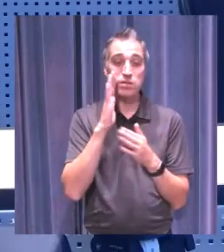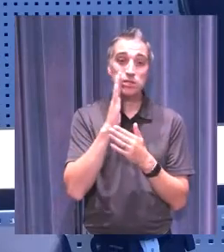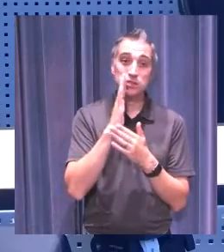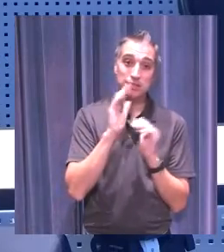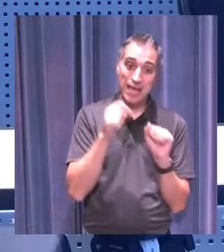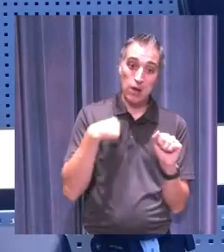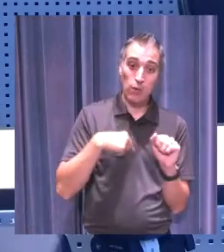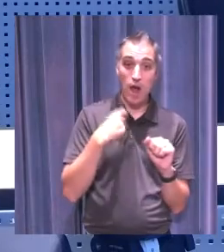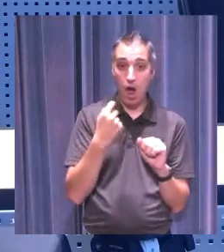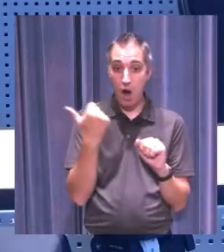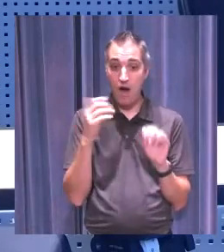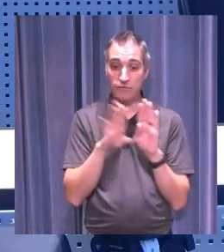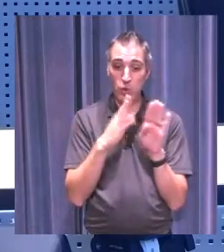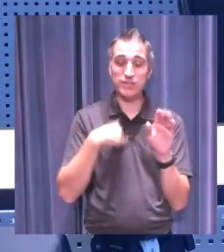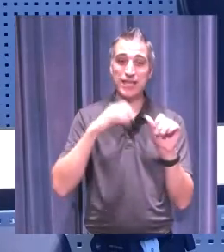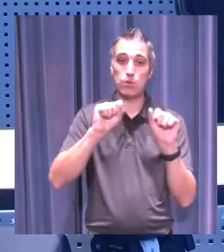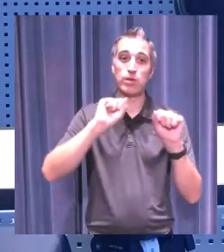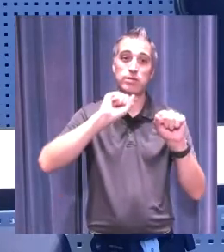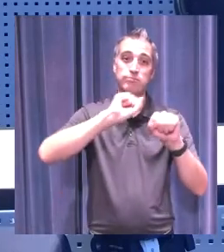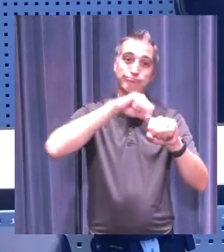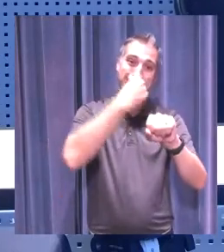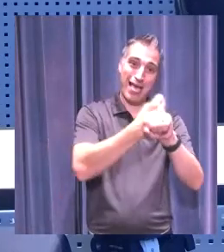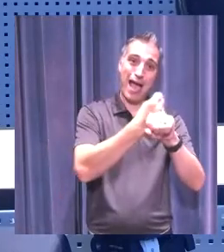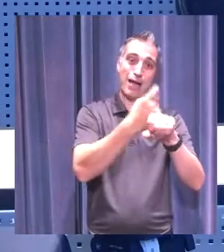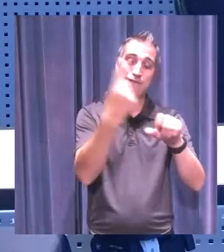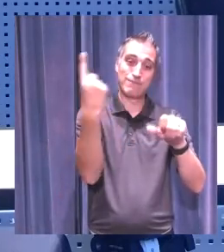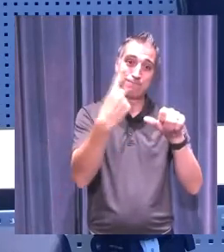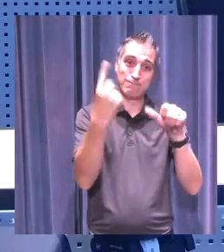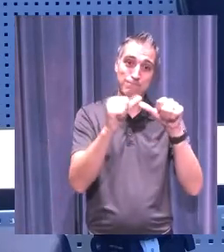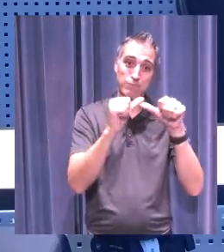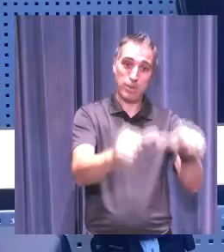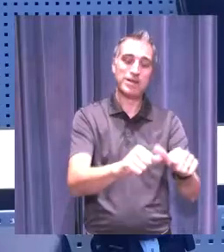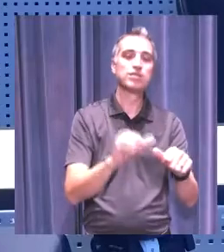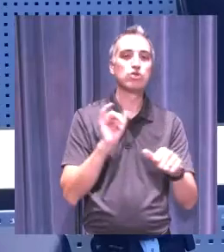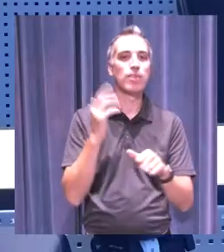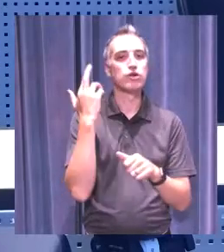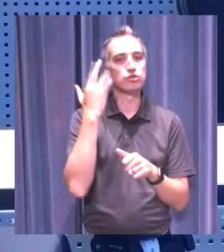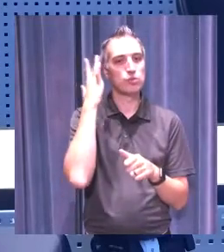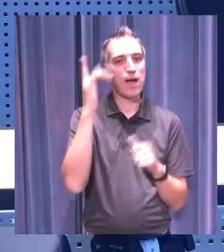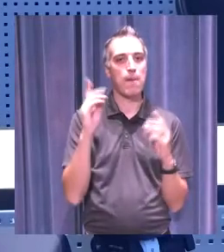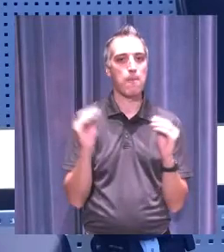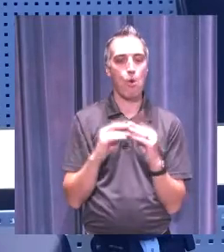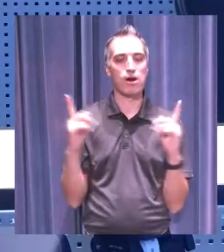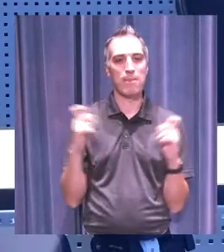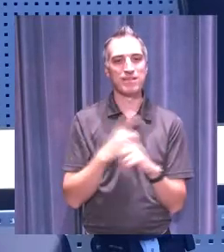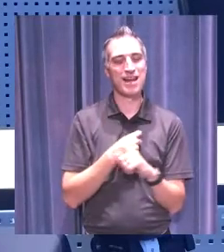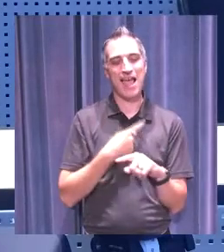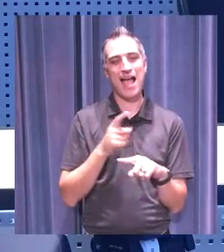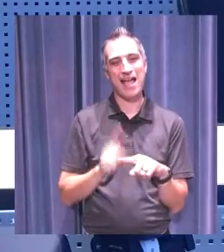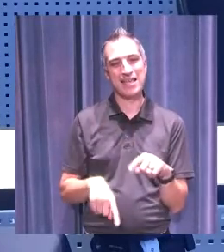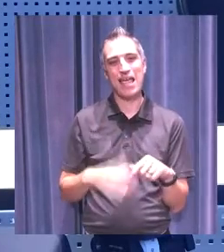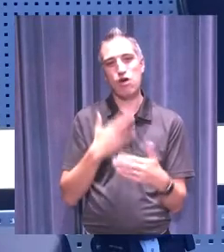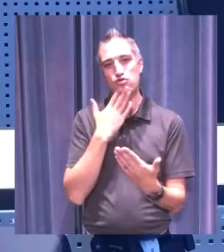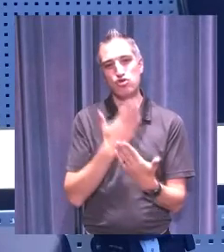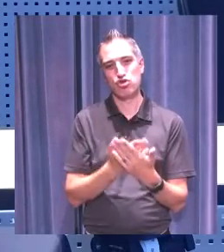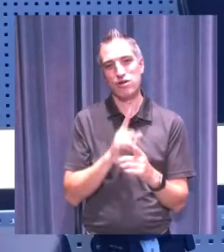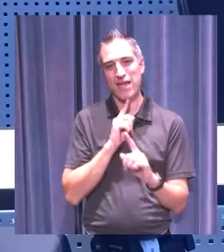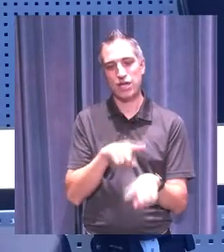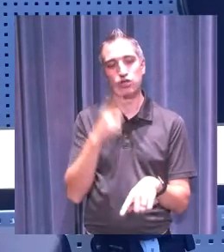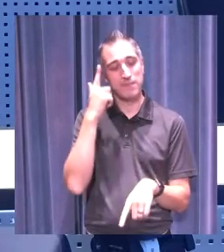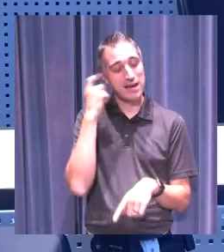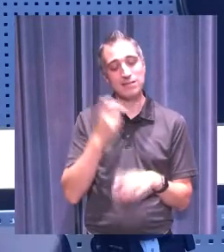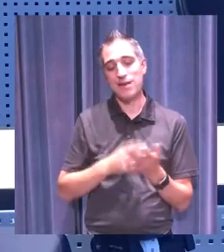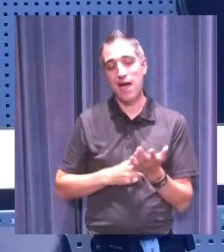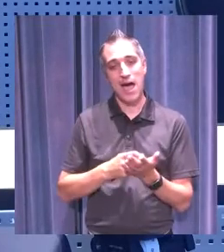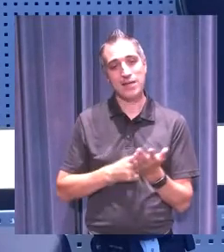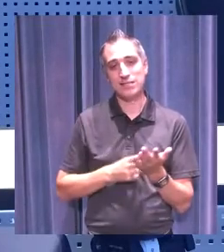rid of doors? Can we bar them shut permanently? I mean, there's going to be questions, and again, that's why that one is complicated, and I can't give you a good answer on that one because honestly,